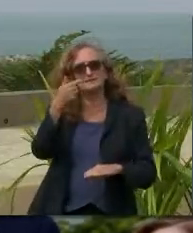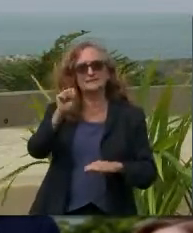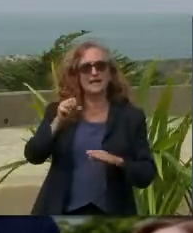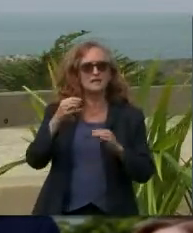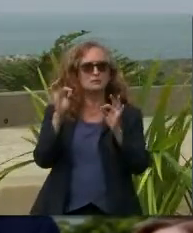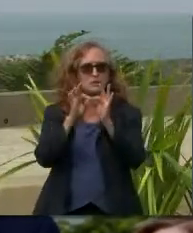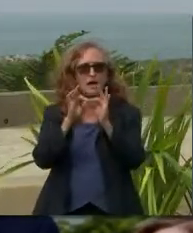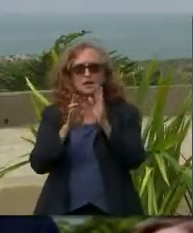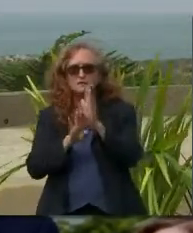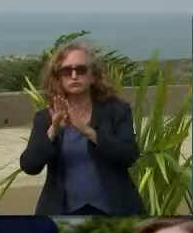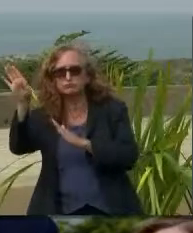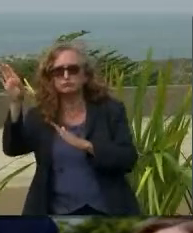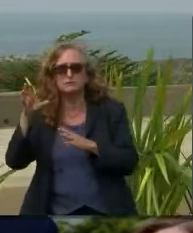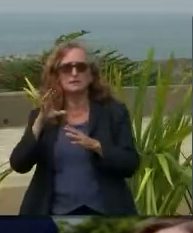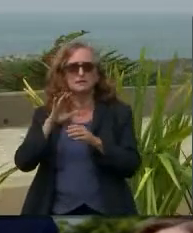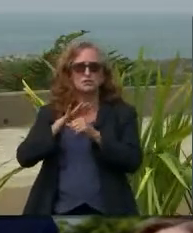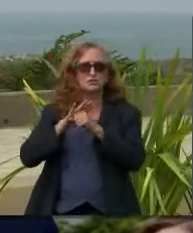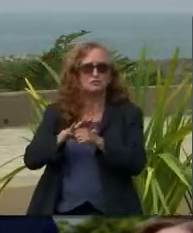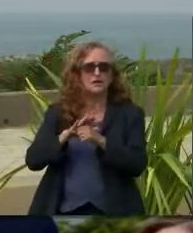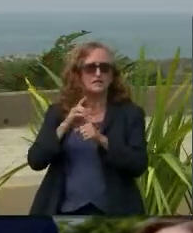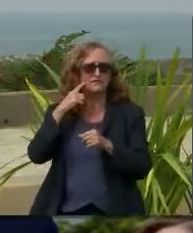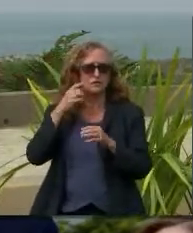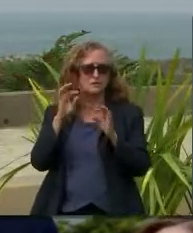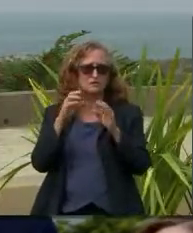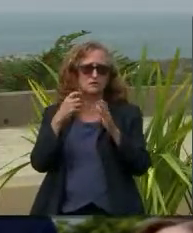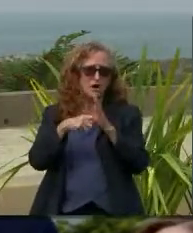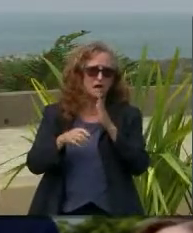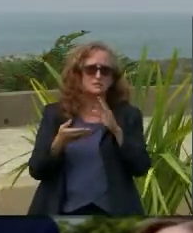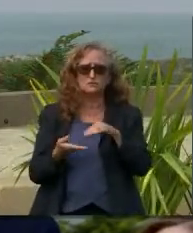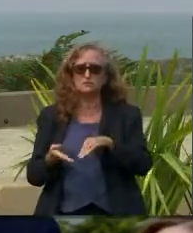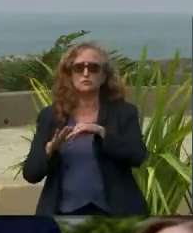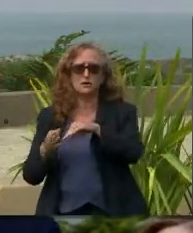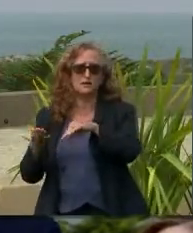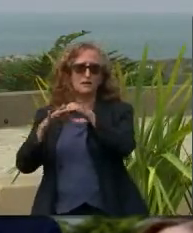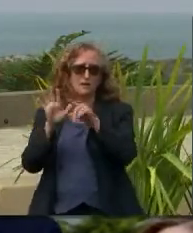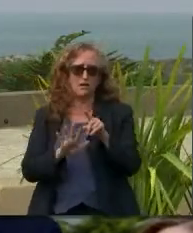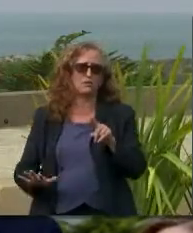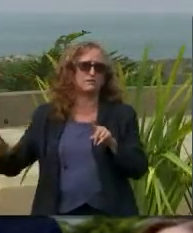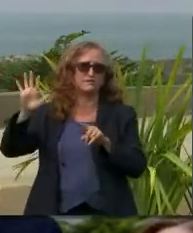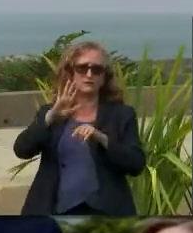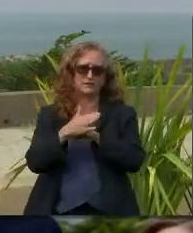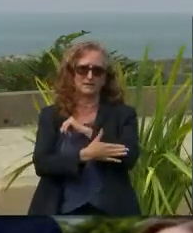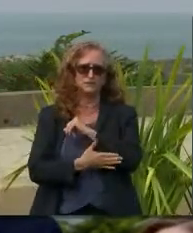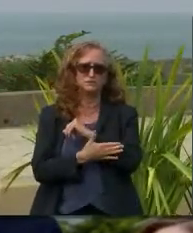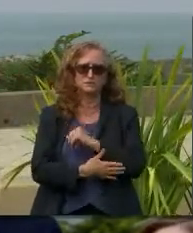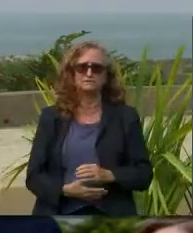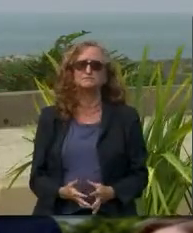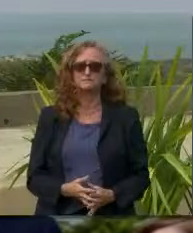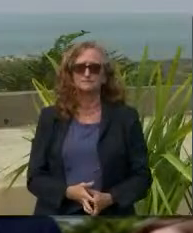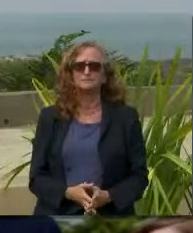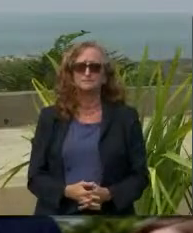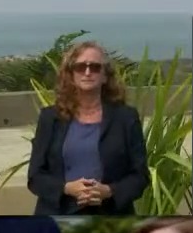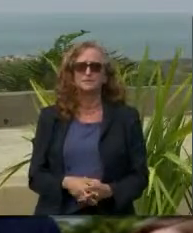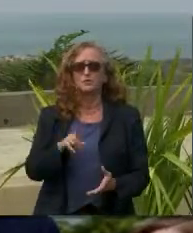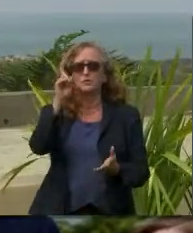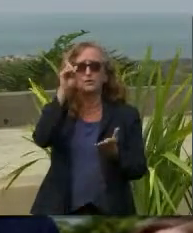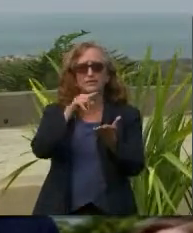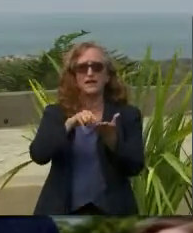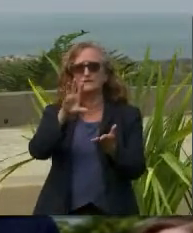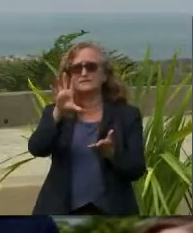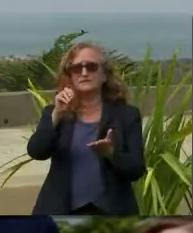and the ongoing stresses of rising costs across the spectrum. We recognize it's not the